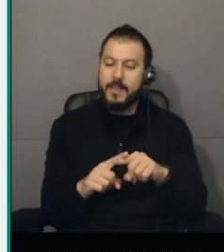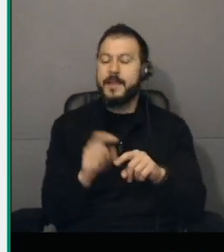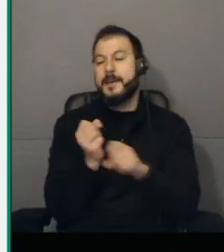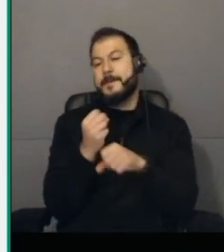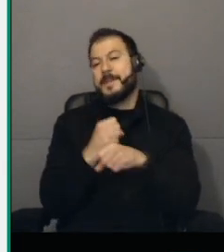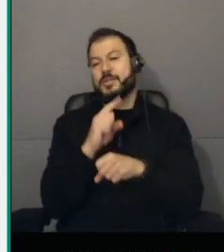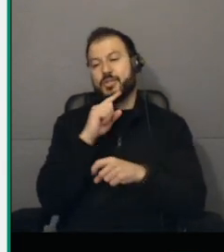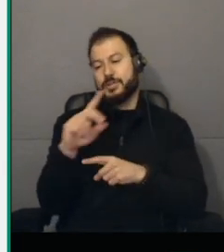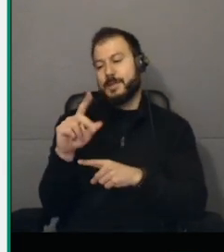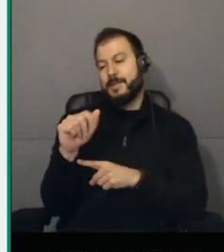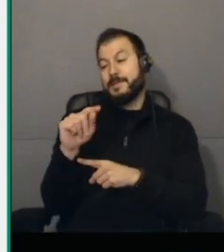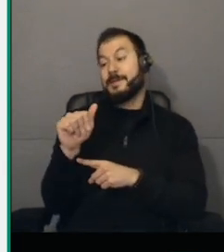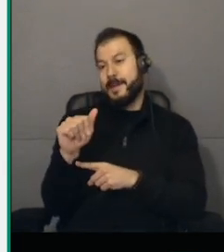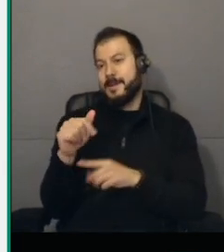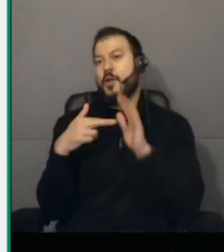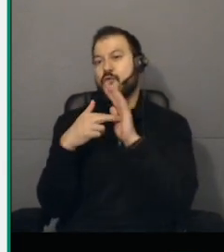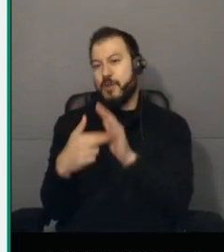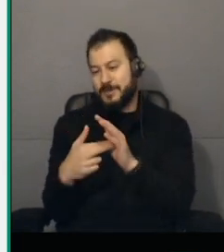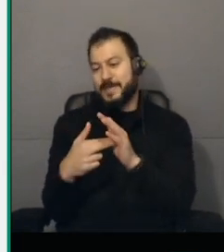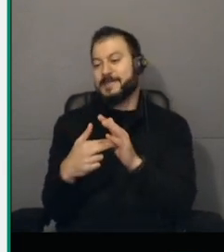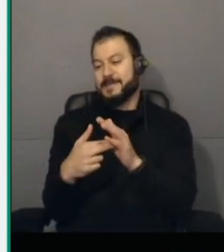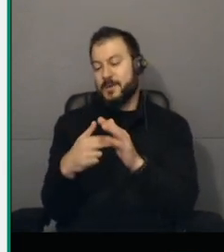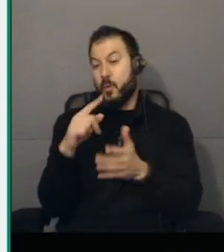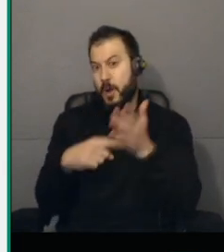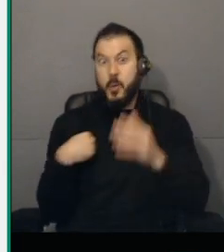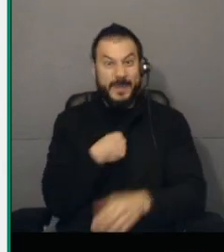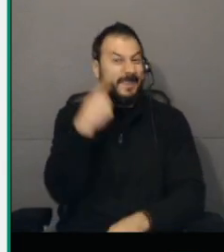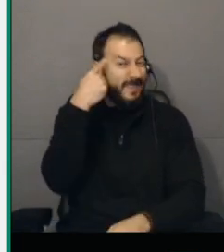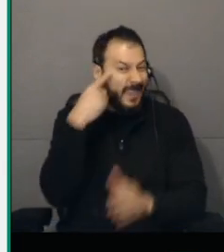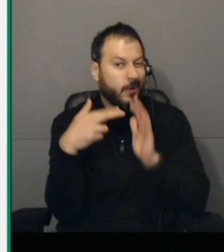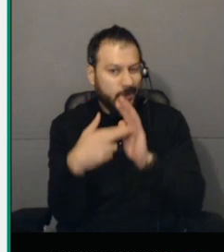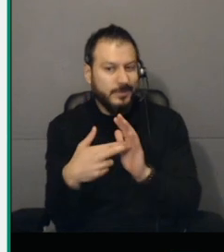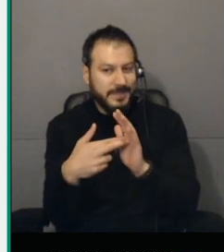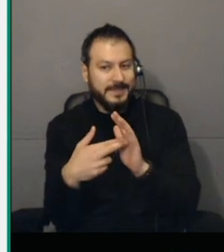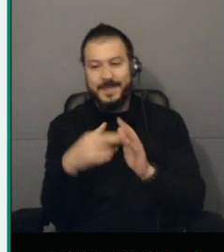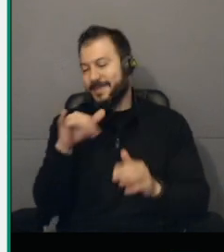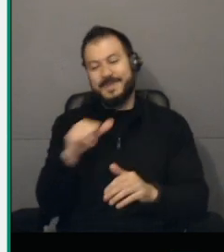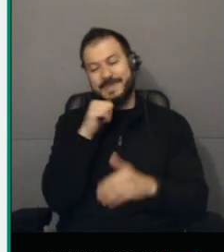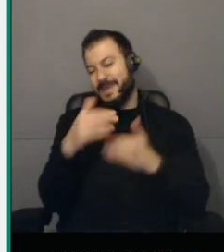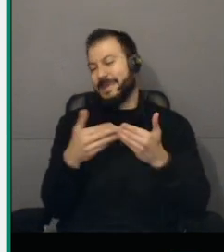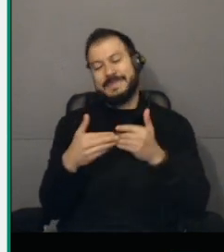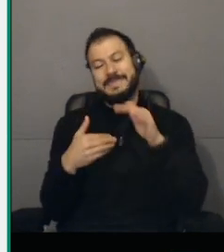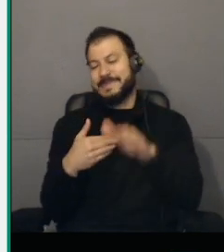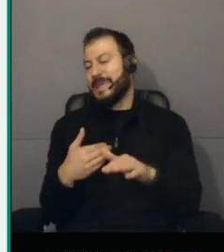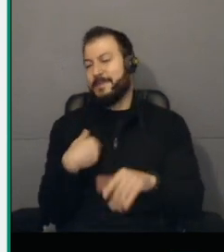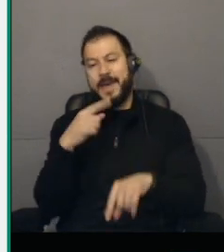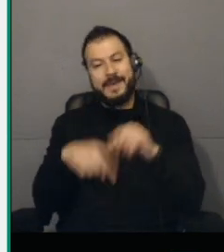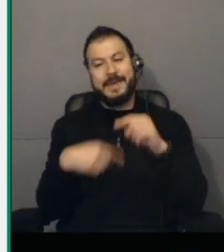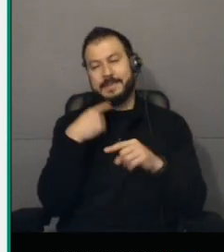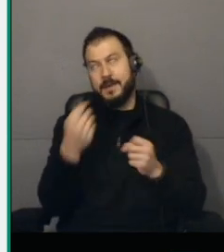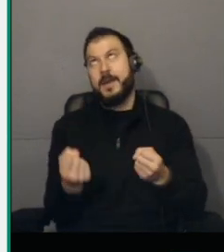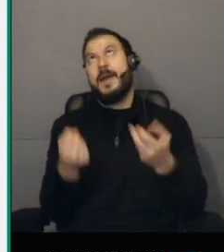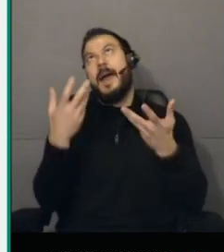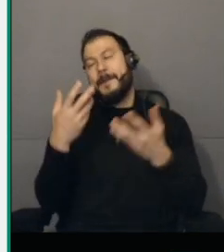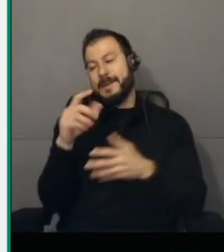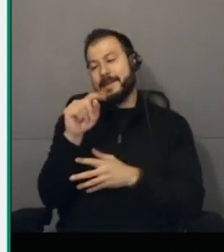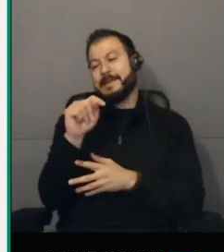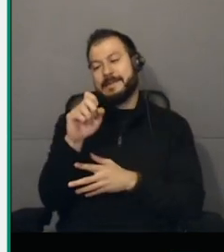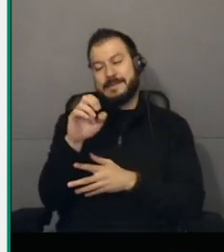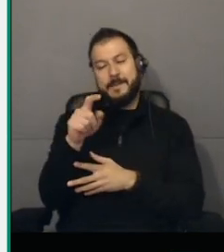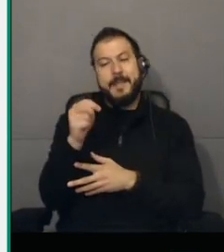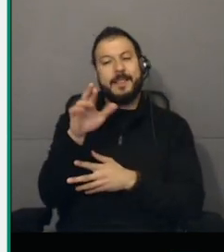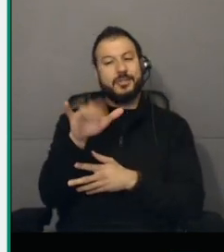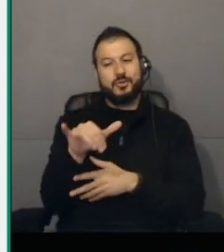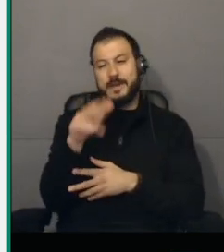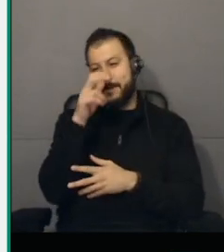need to make sure that the data actually represents what we think it represents. And that bit is not an easy step. I can't tell you how many telemetry bugs I've filed